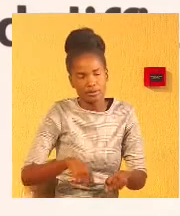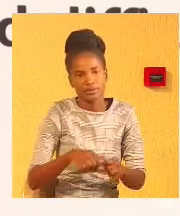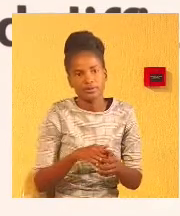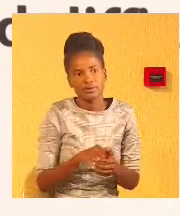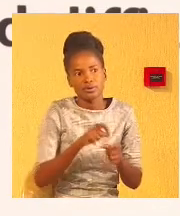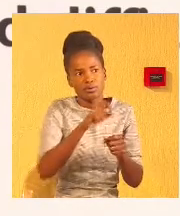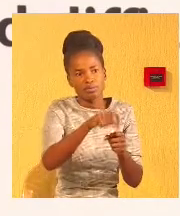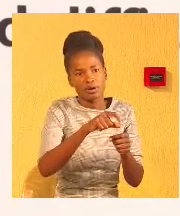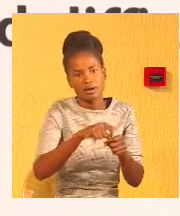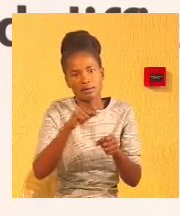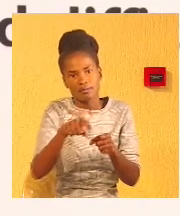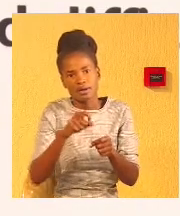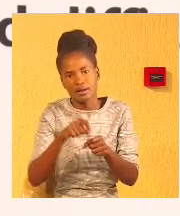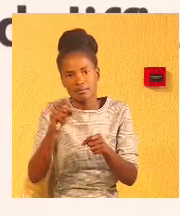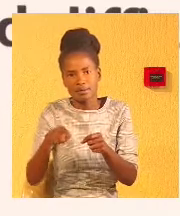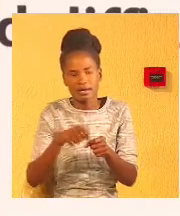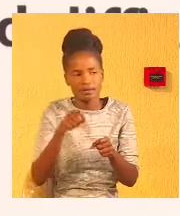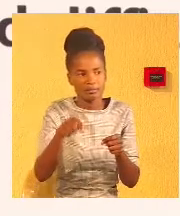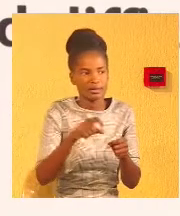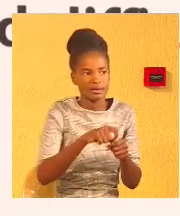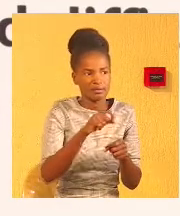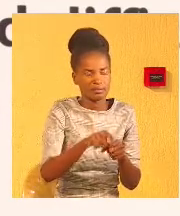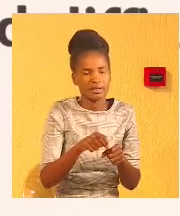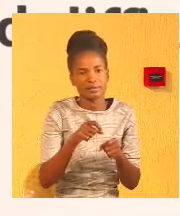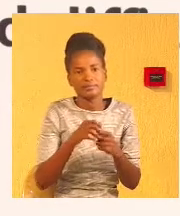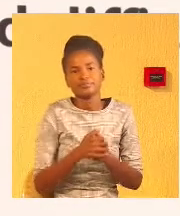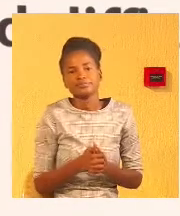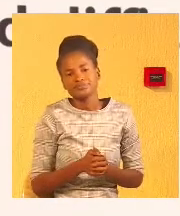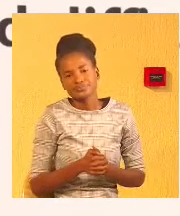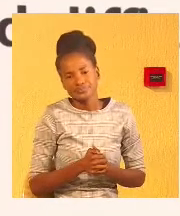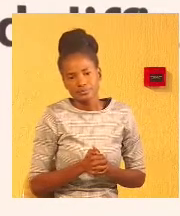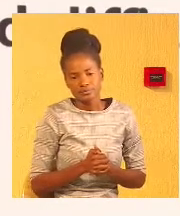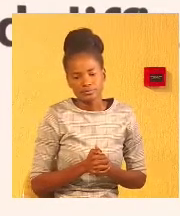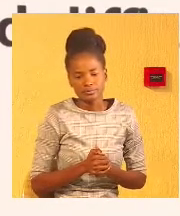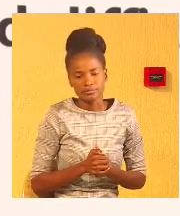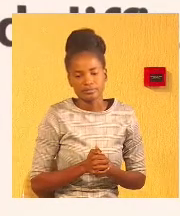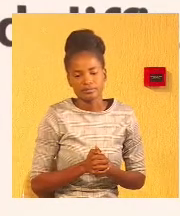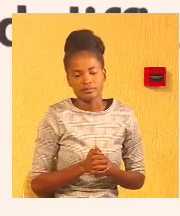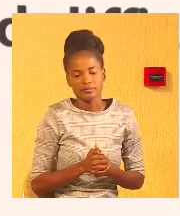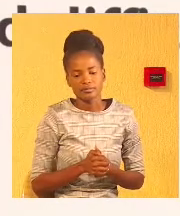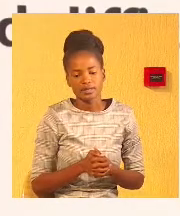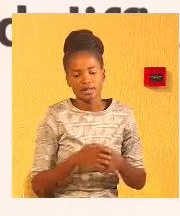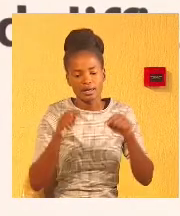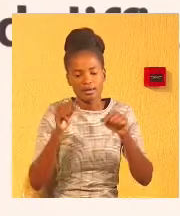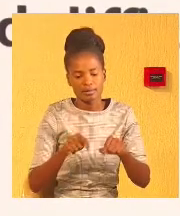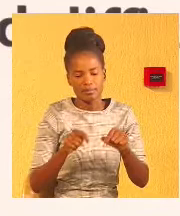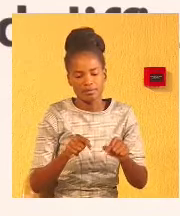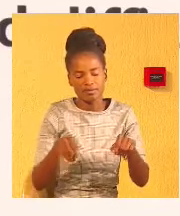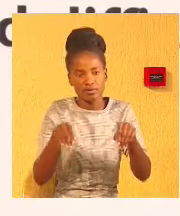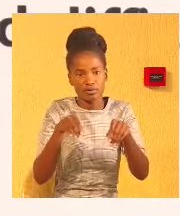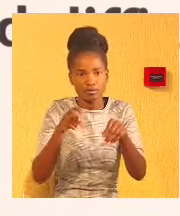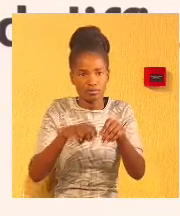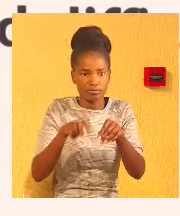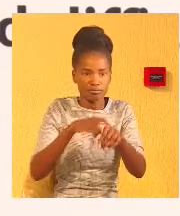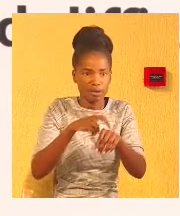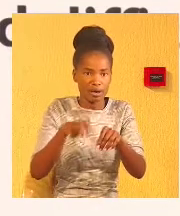to procure the production input that are requisite for production. They are doing so now, and we are hopeful